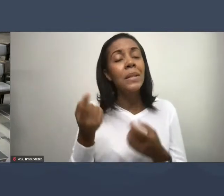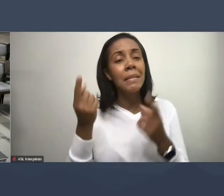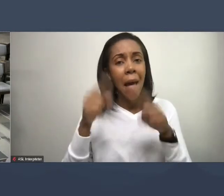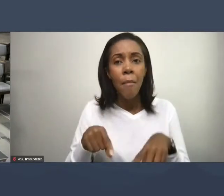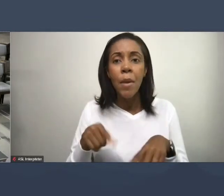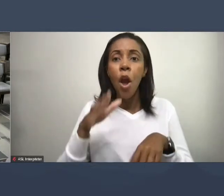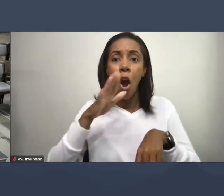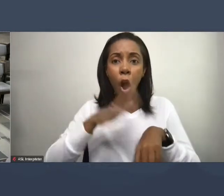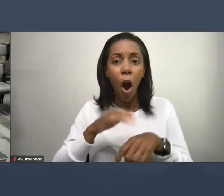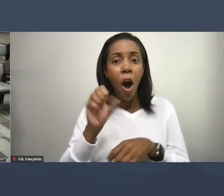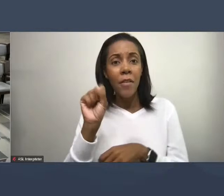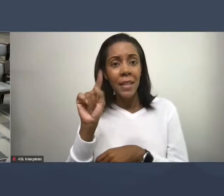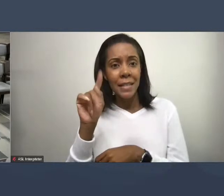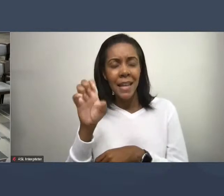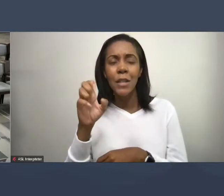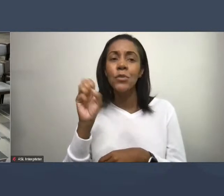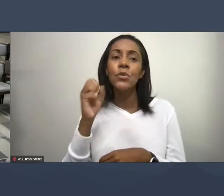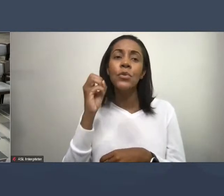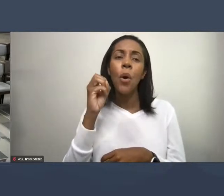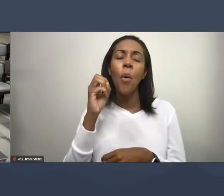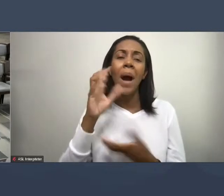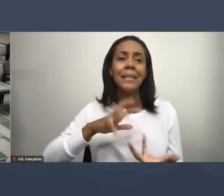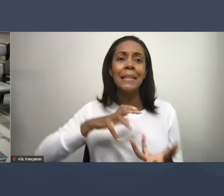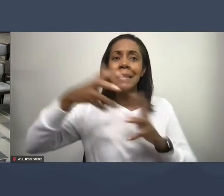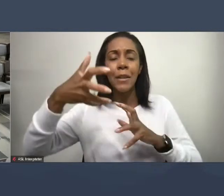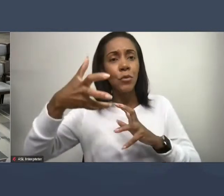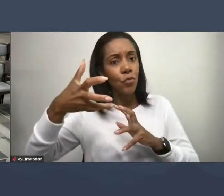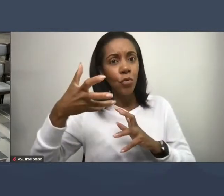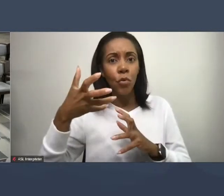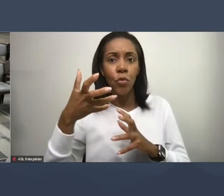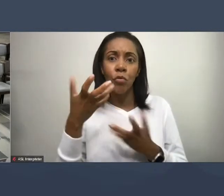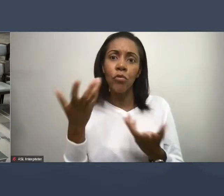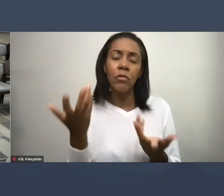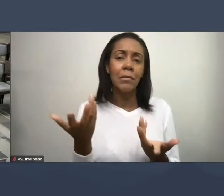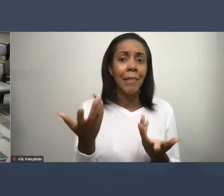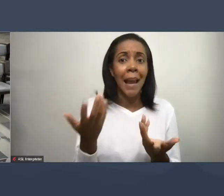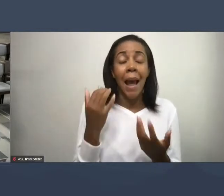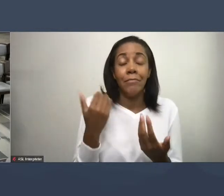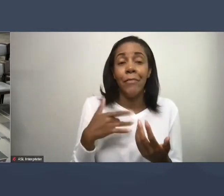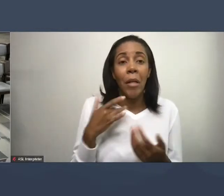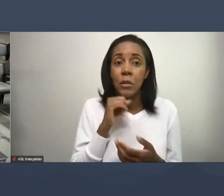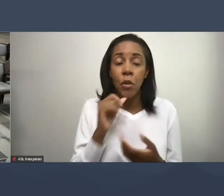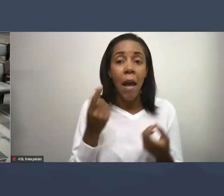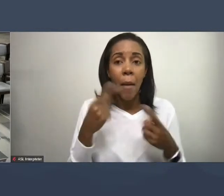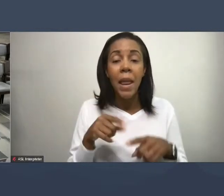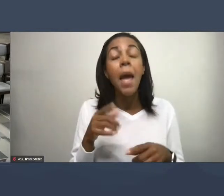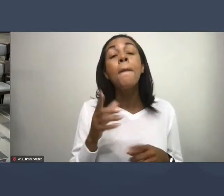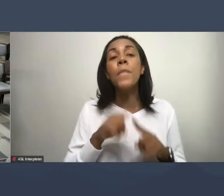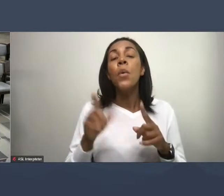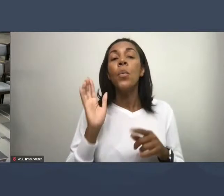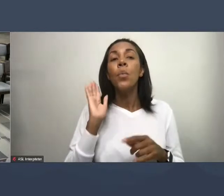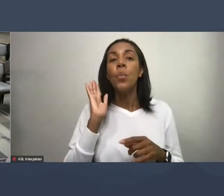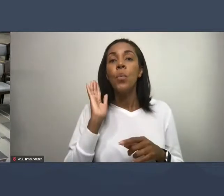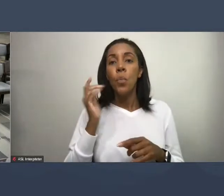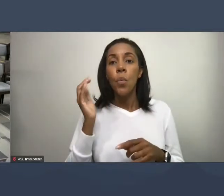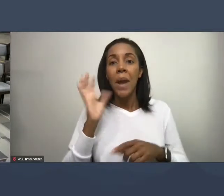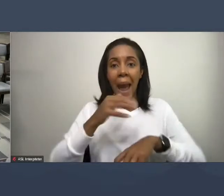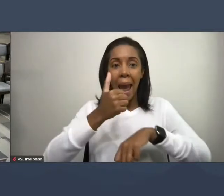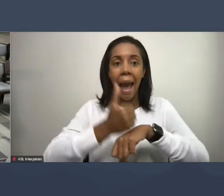So a disaster like you're referring to, I don't see that happening. And certainly we do have emergency response plans in place. Compared to